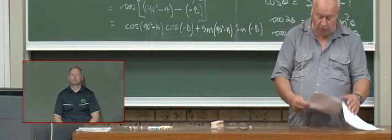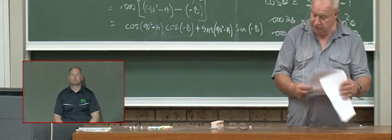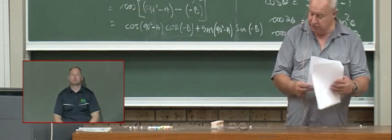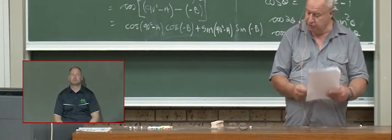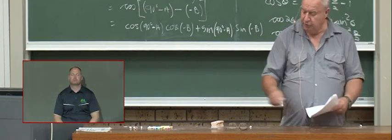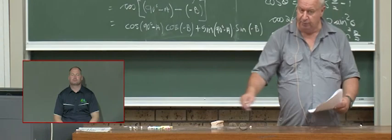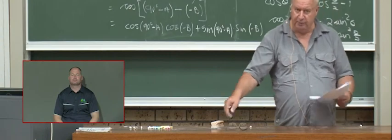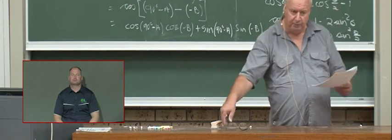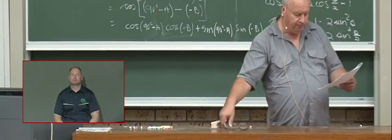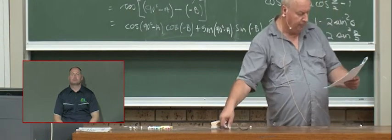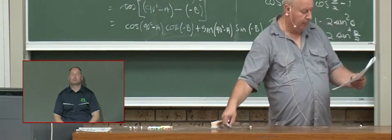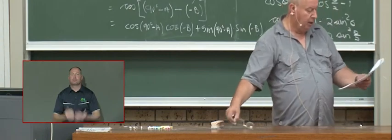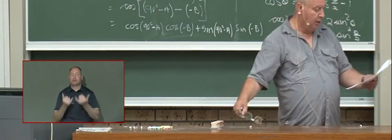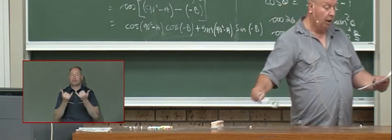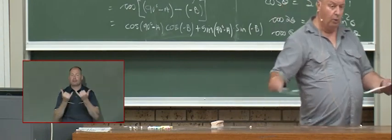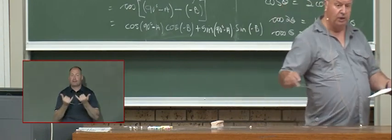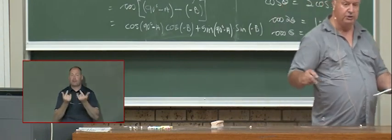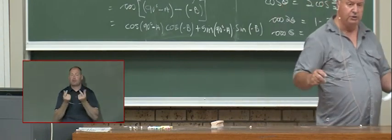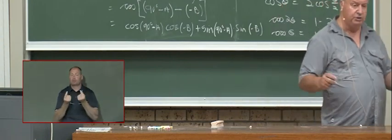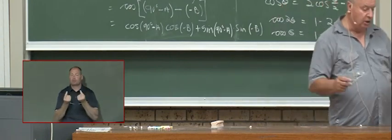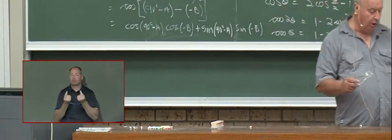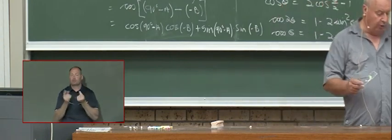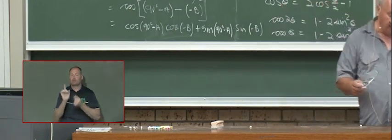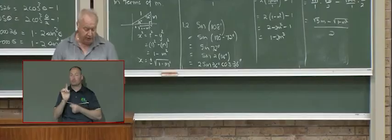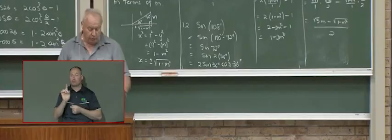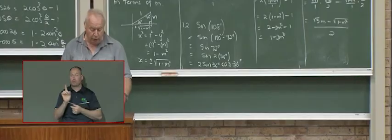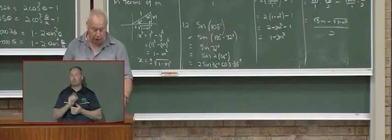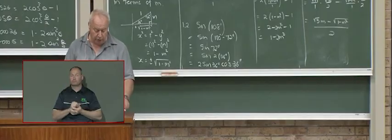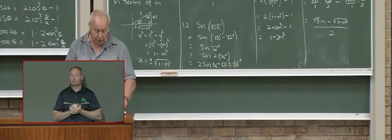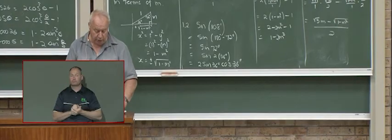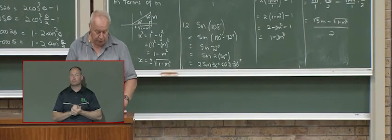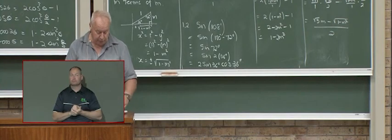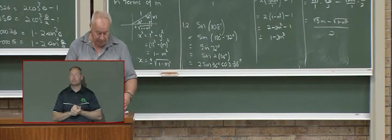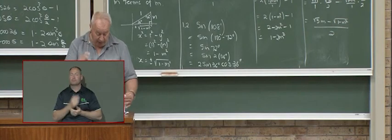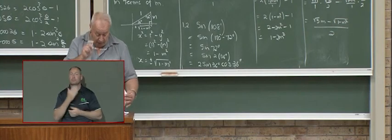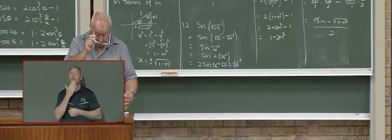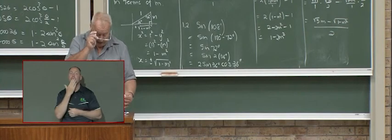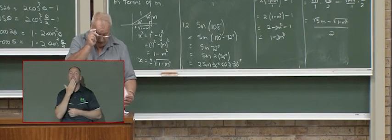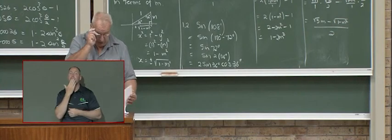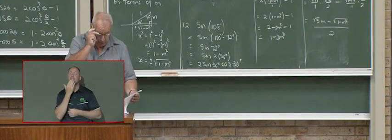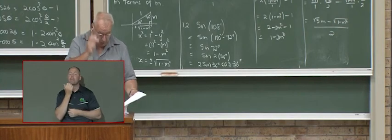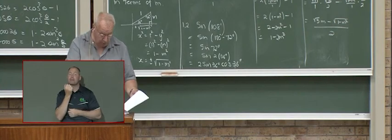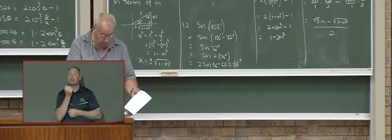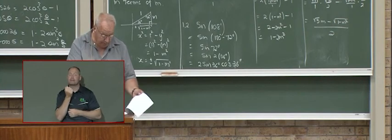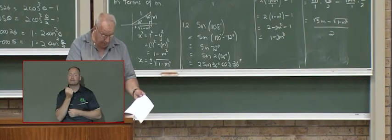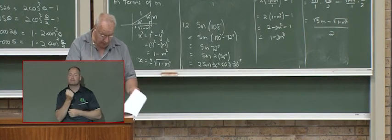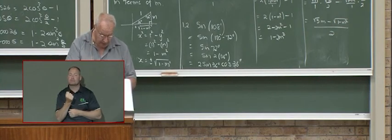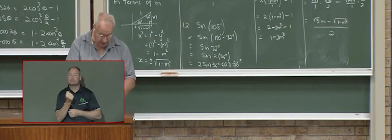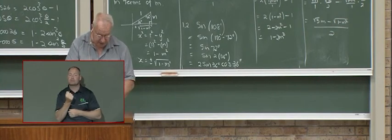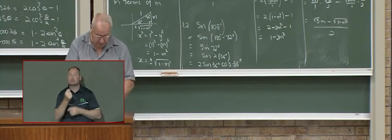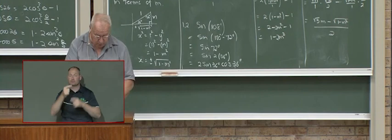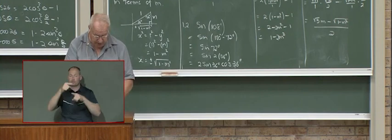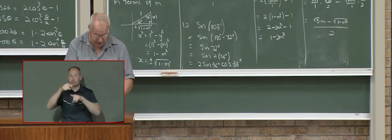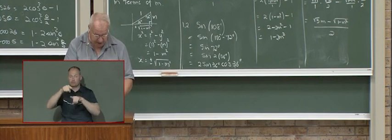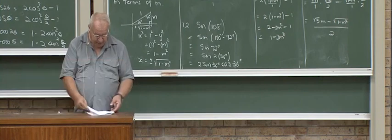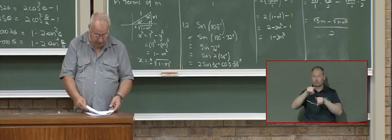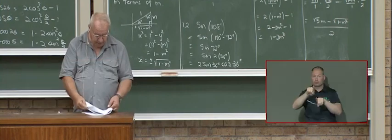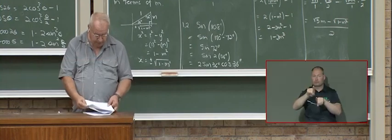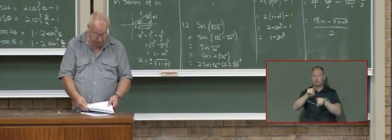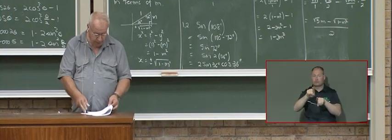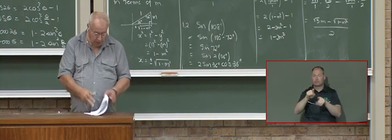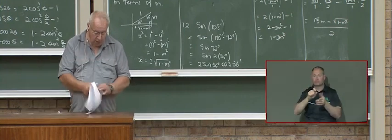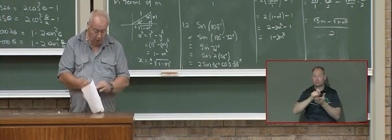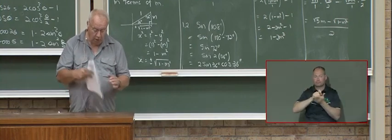What I want you to do, people, I want you to go and work. I'm going to focus once